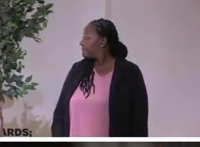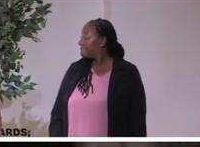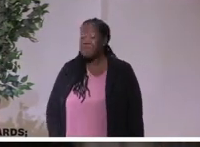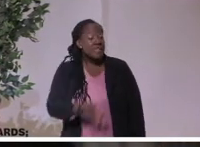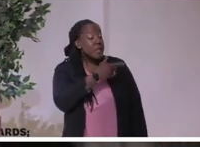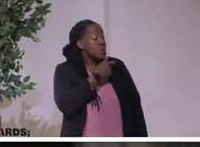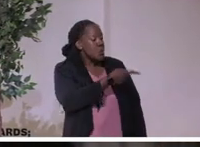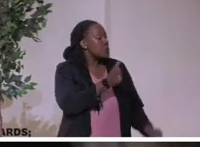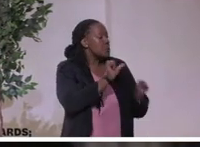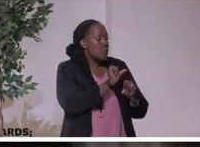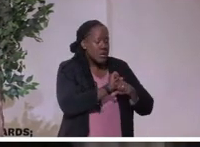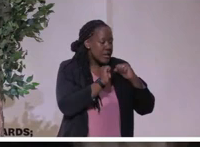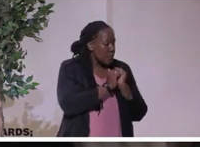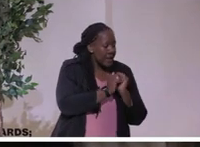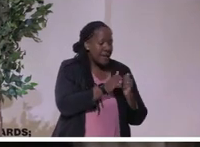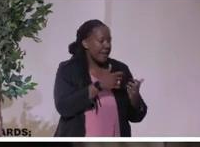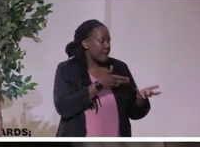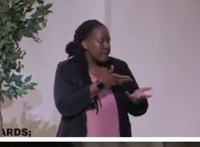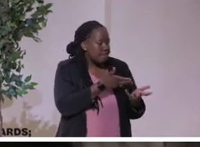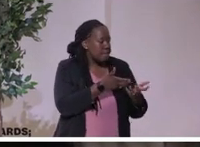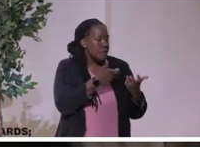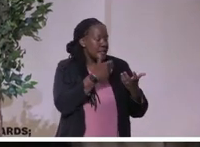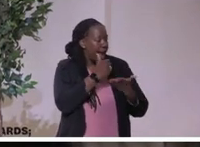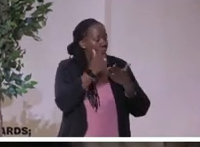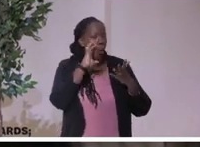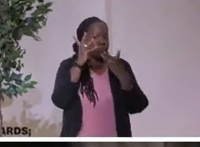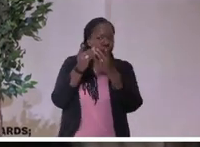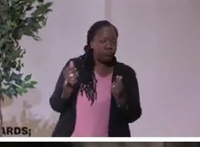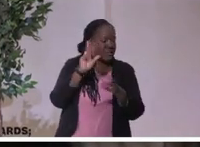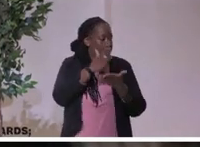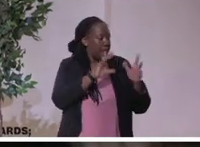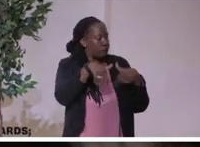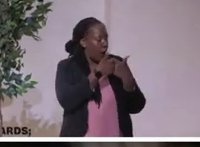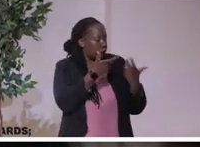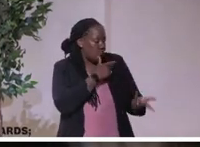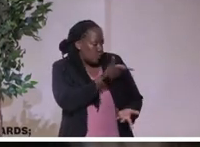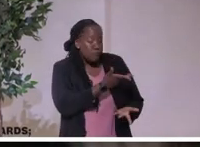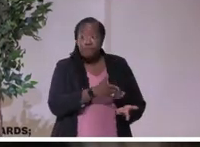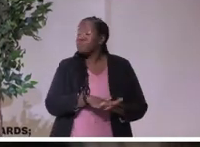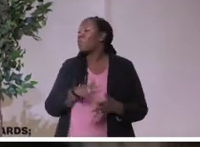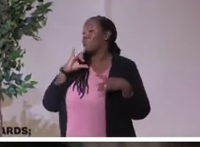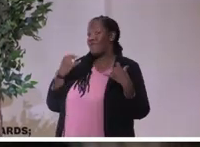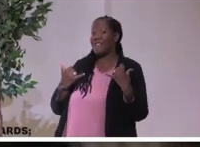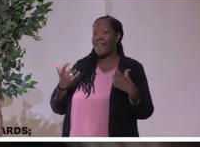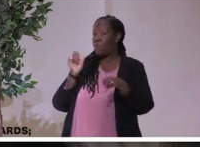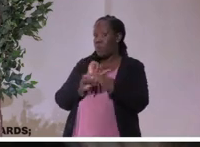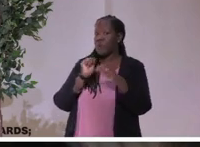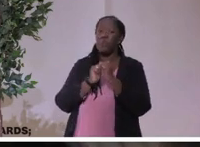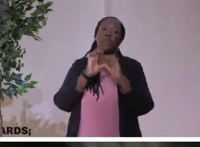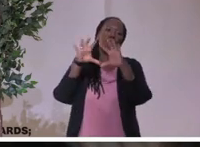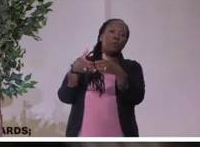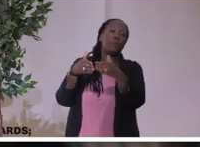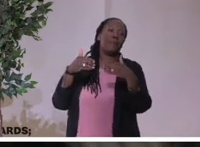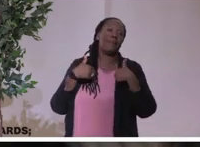are you working with? Or are you doing anything to help reconcile these challenges? So, you know. Well, right now I'm working with a group of young men